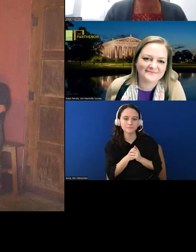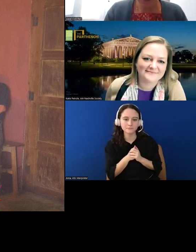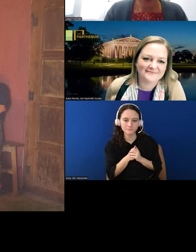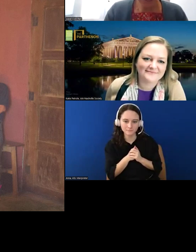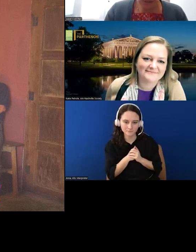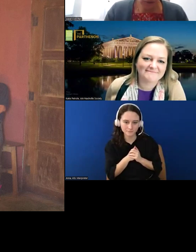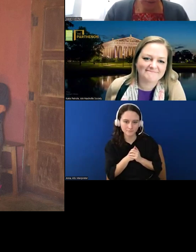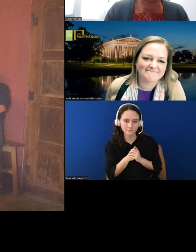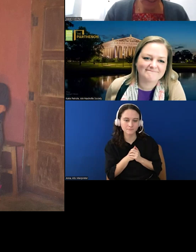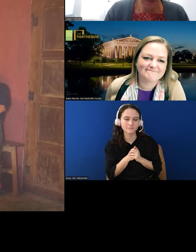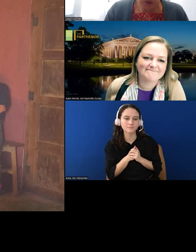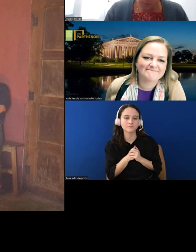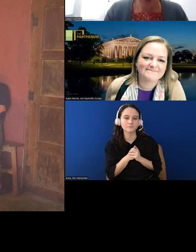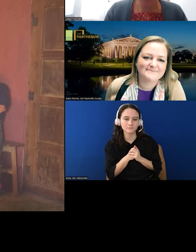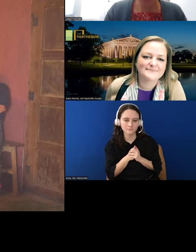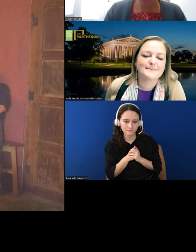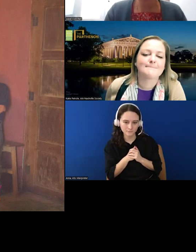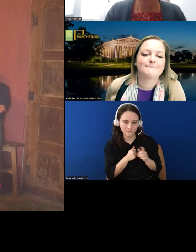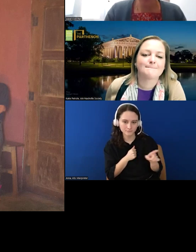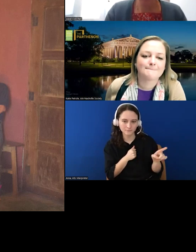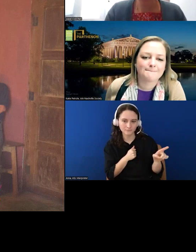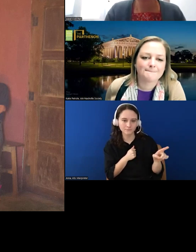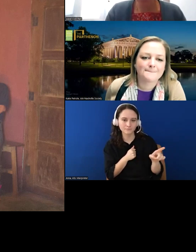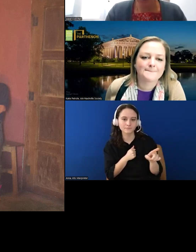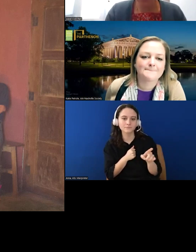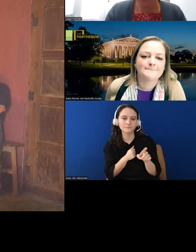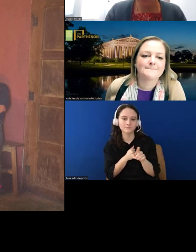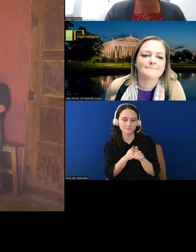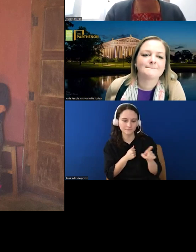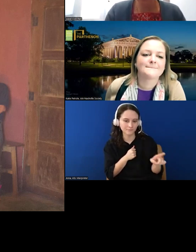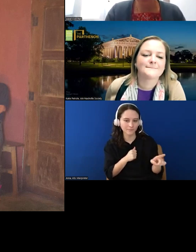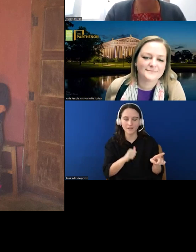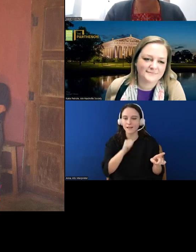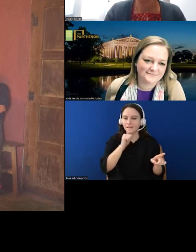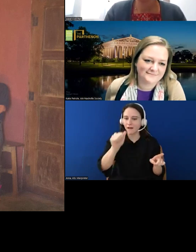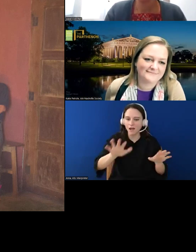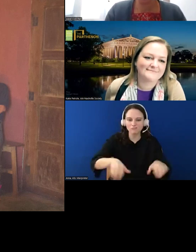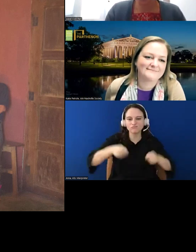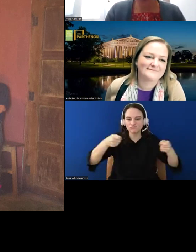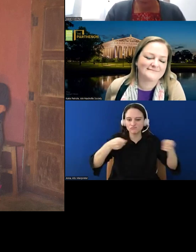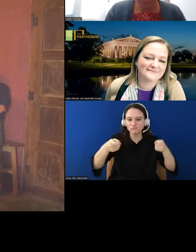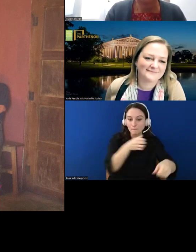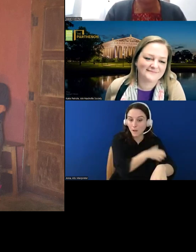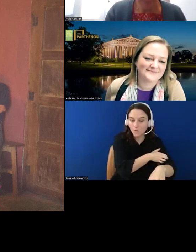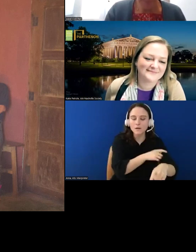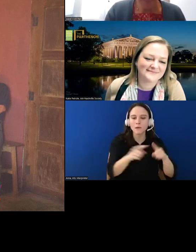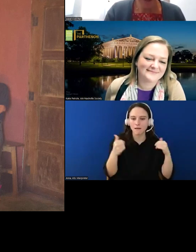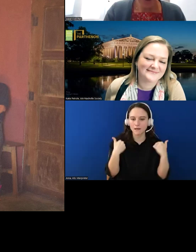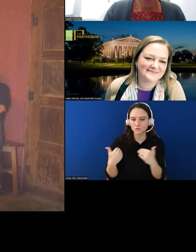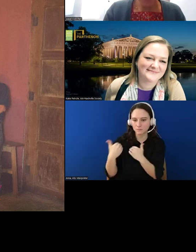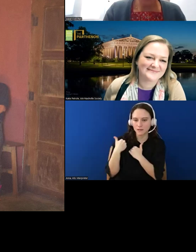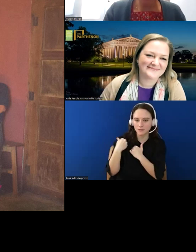but is not someone who wields power, but someone who has a responsibility to their peers.